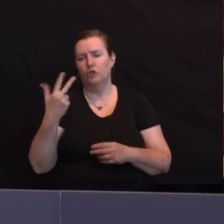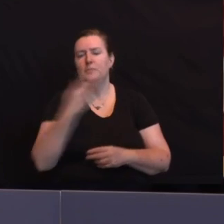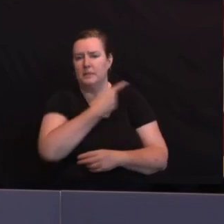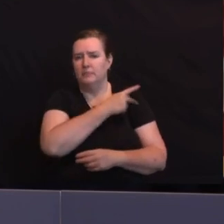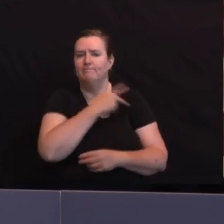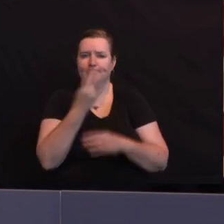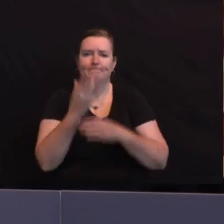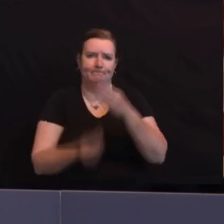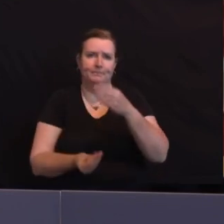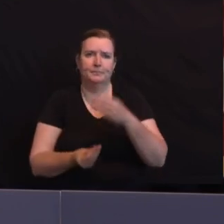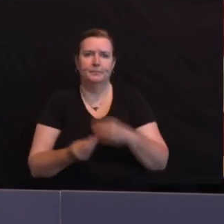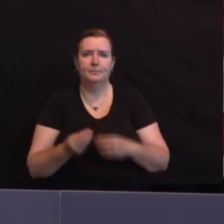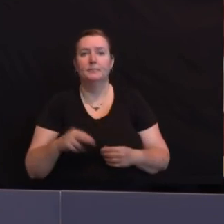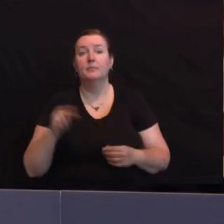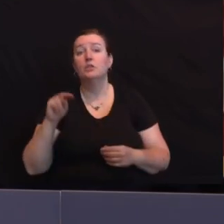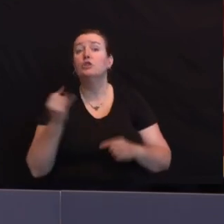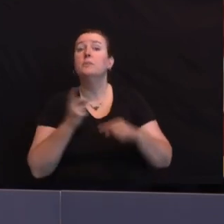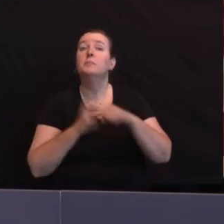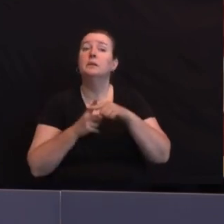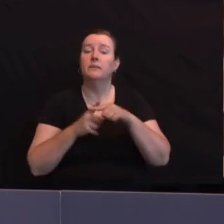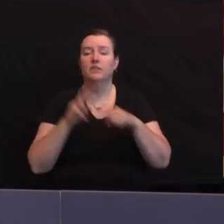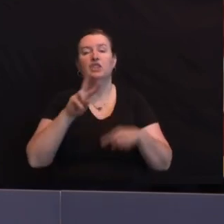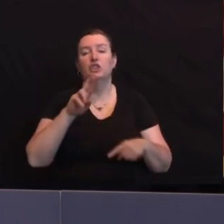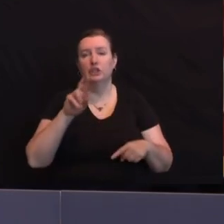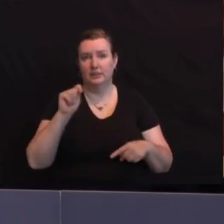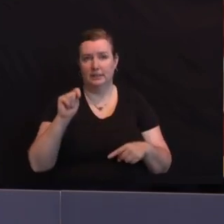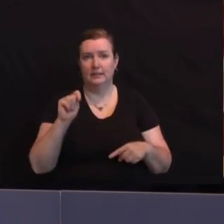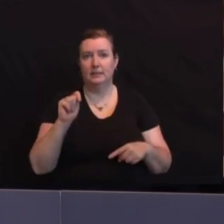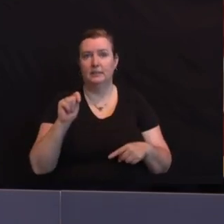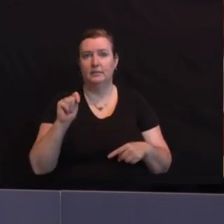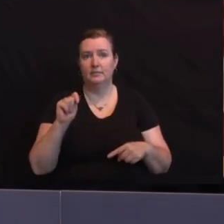New Jersey positivity rate as of October 4th is